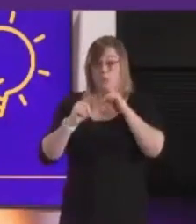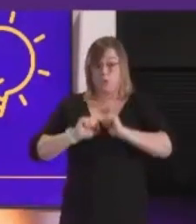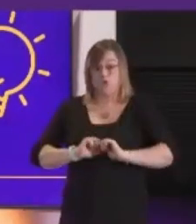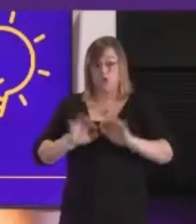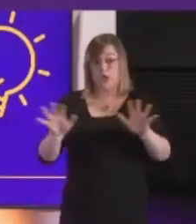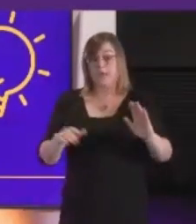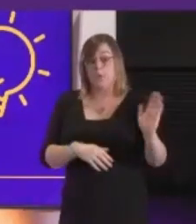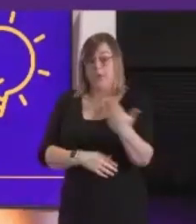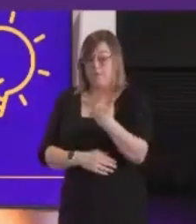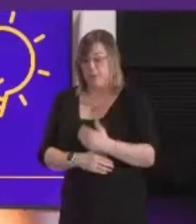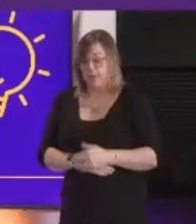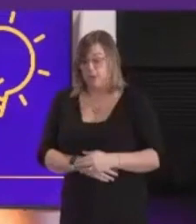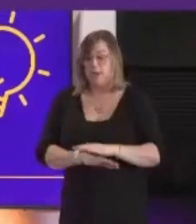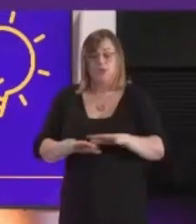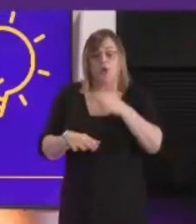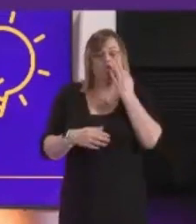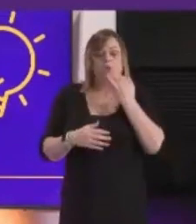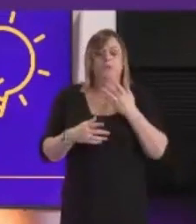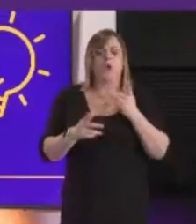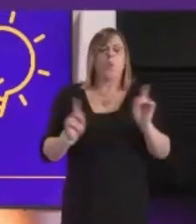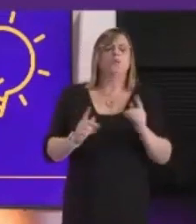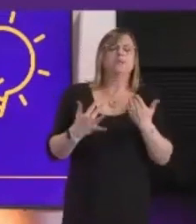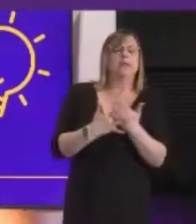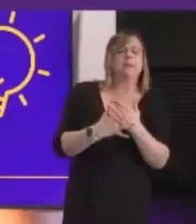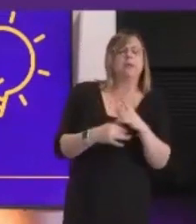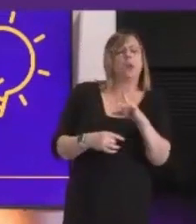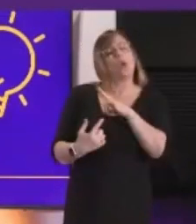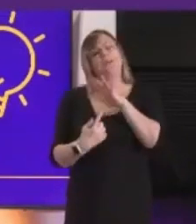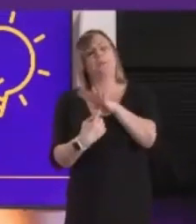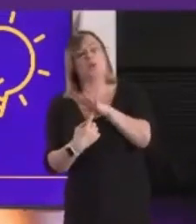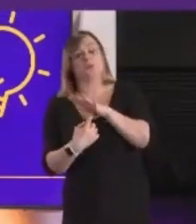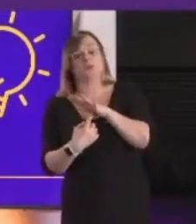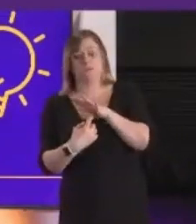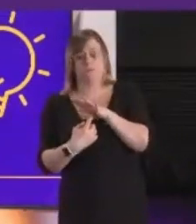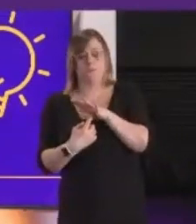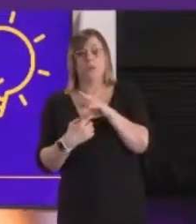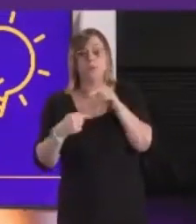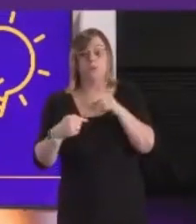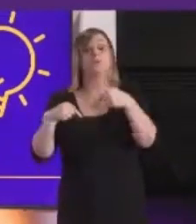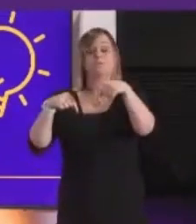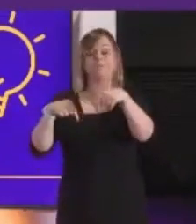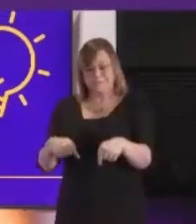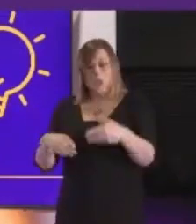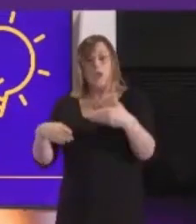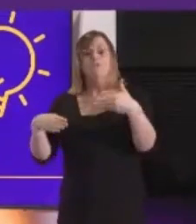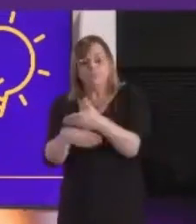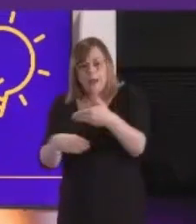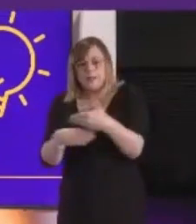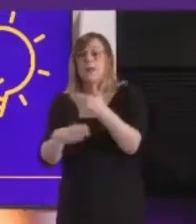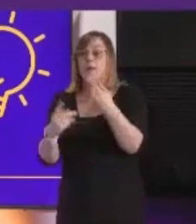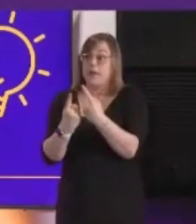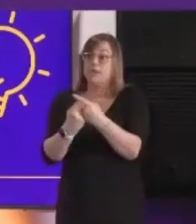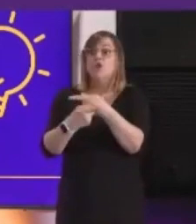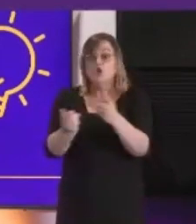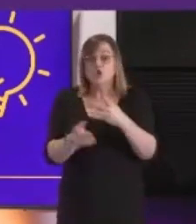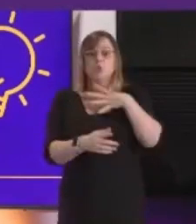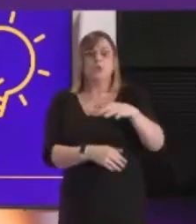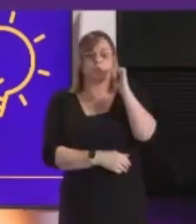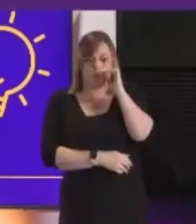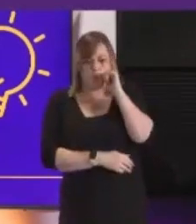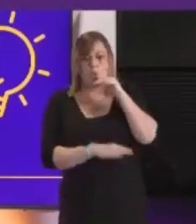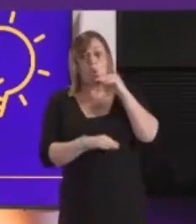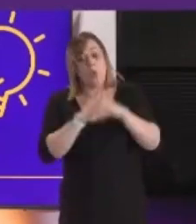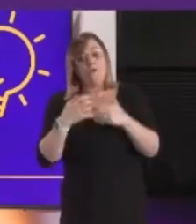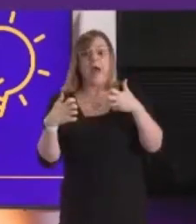It wasn't just, what is accessibility? Why does it matter? It was also, here are some practical things that you need to know about